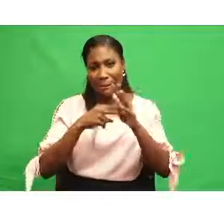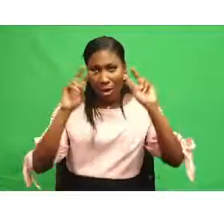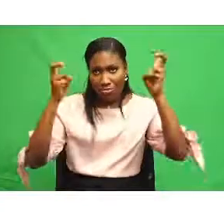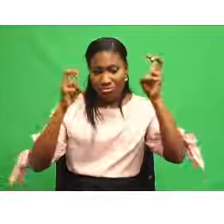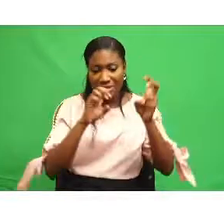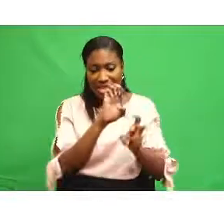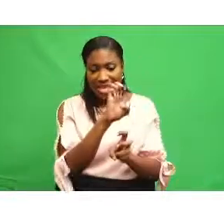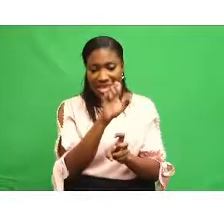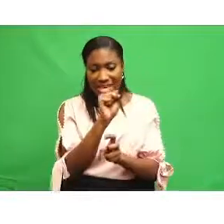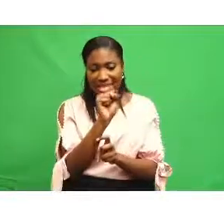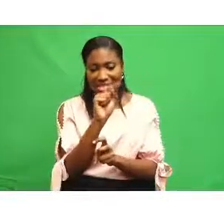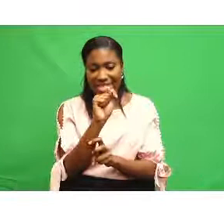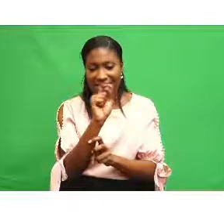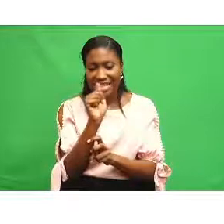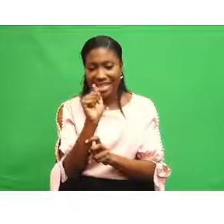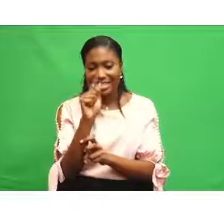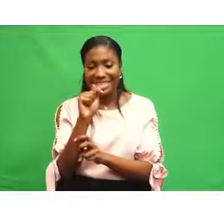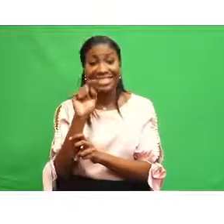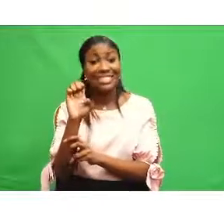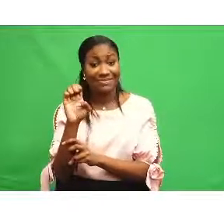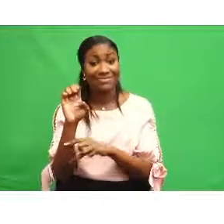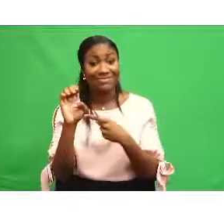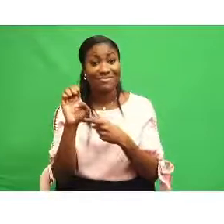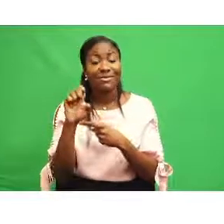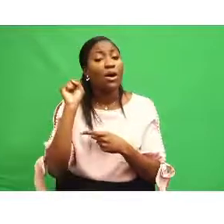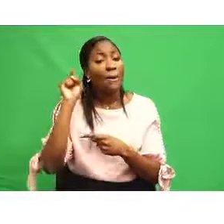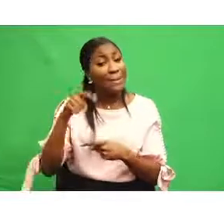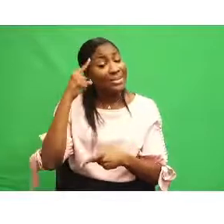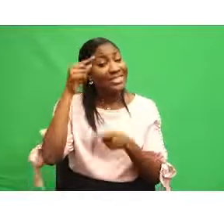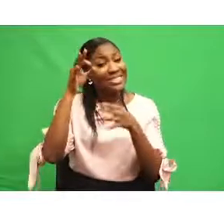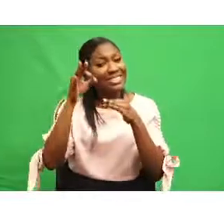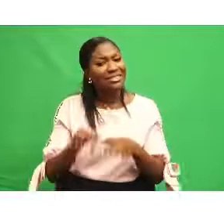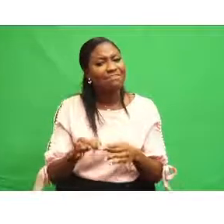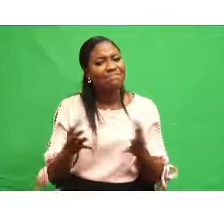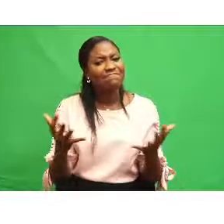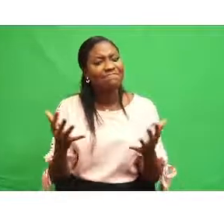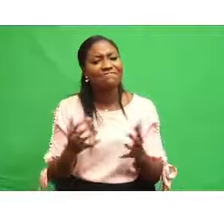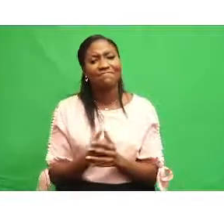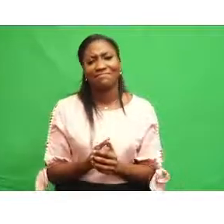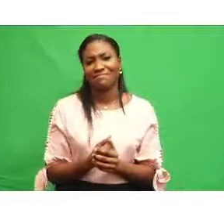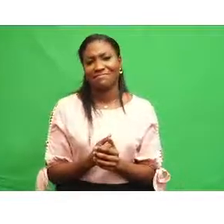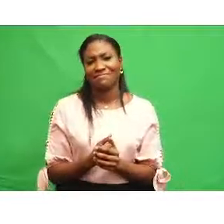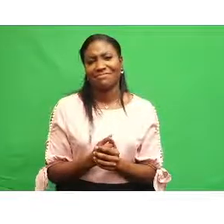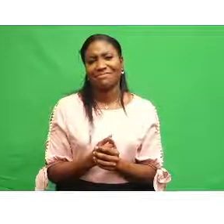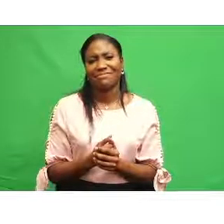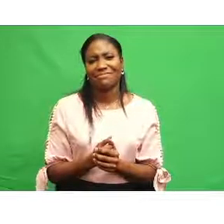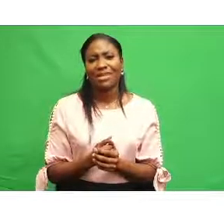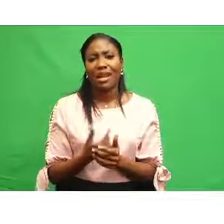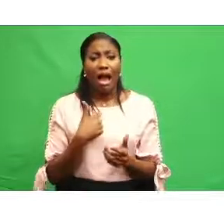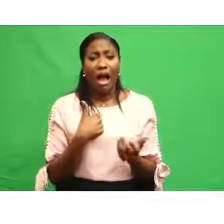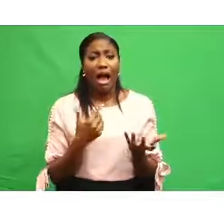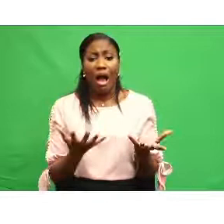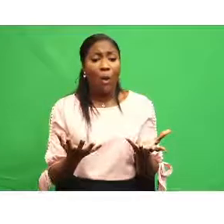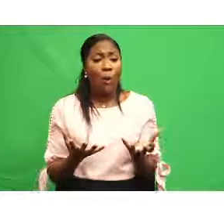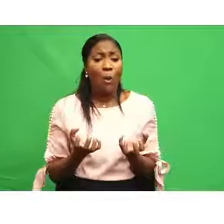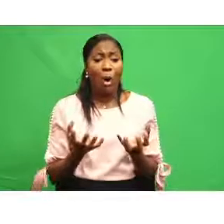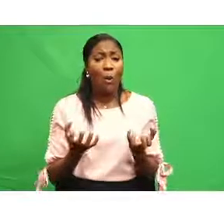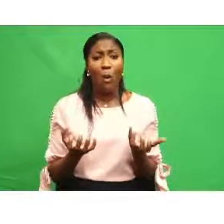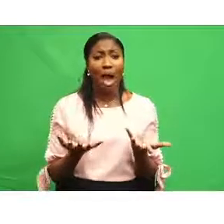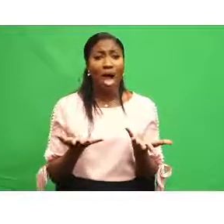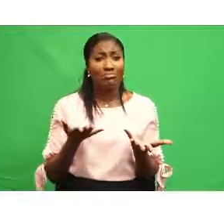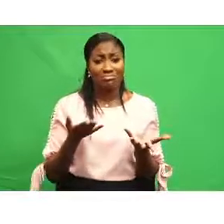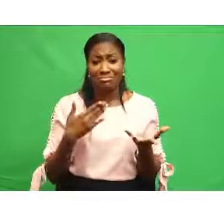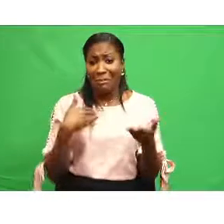estate. And you should make some decisions as to what you want to happen to these